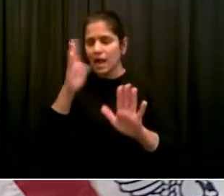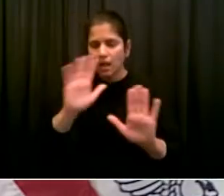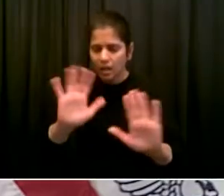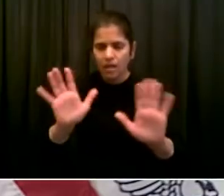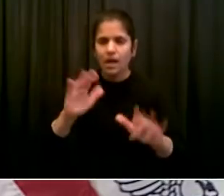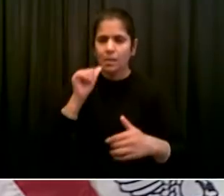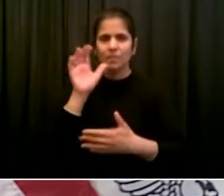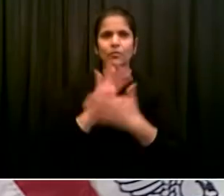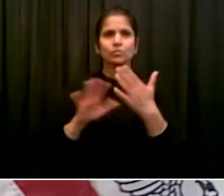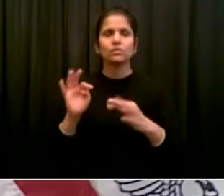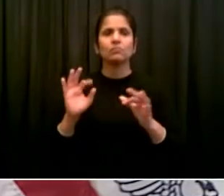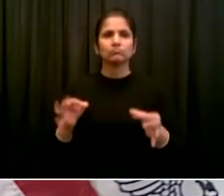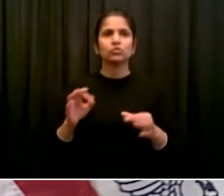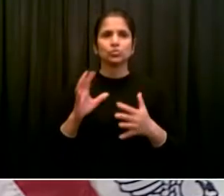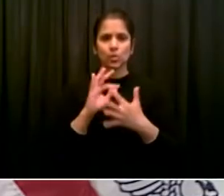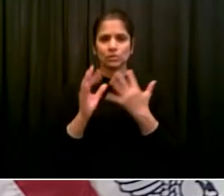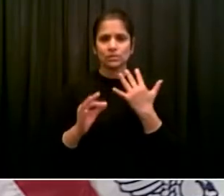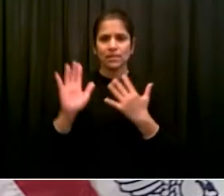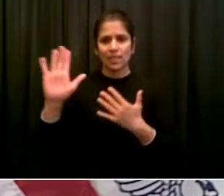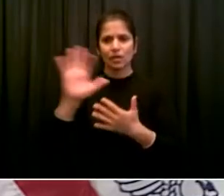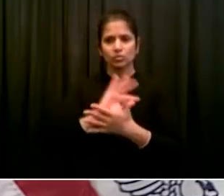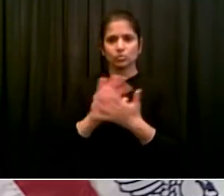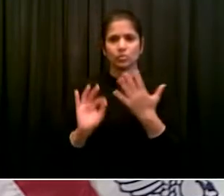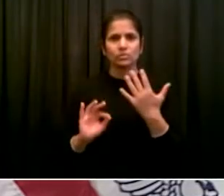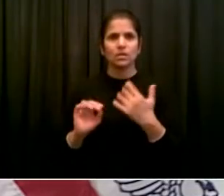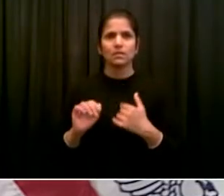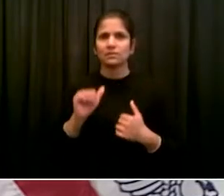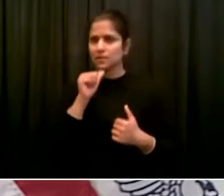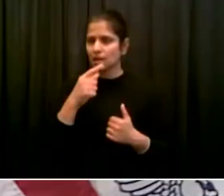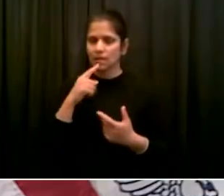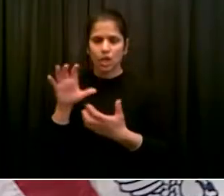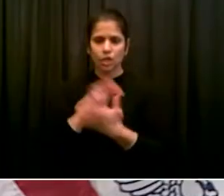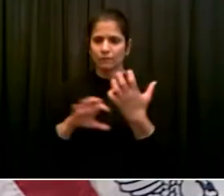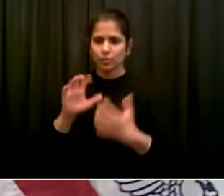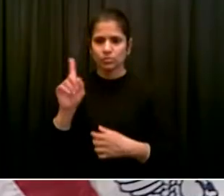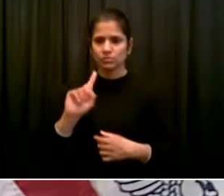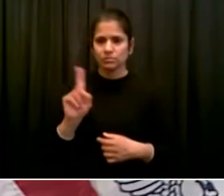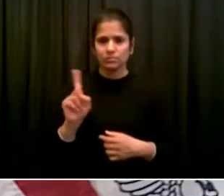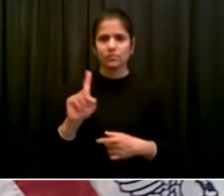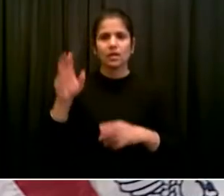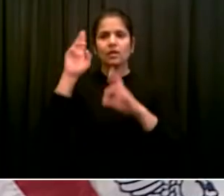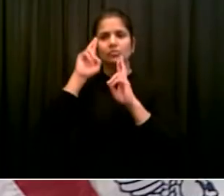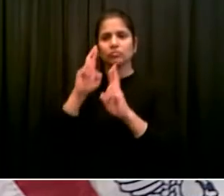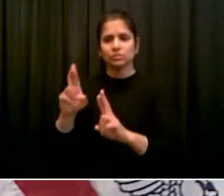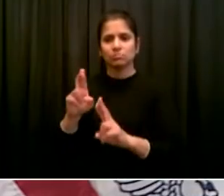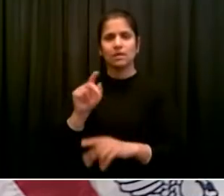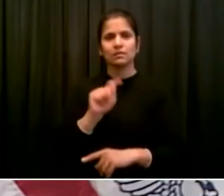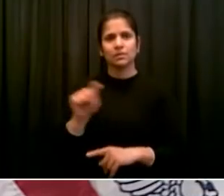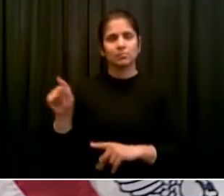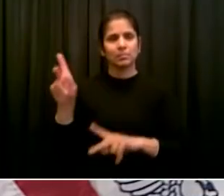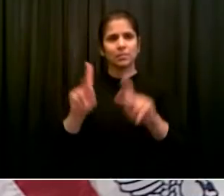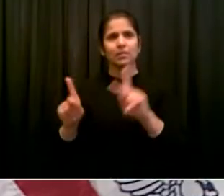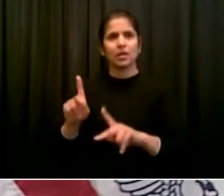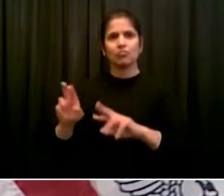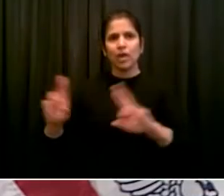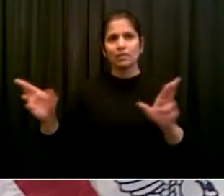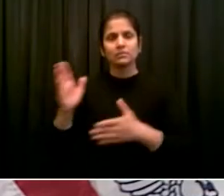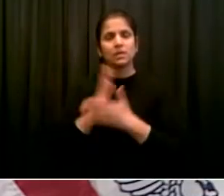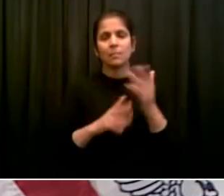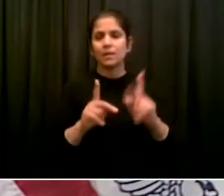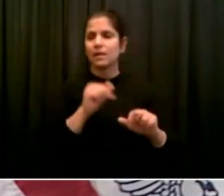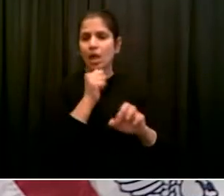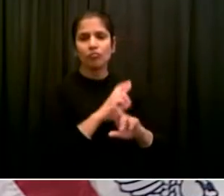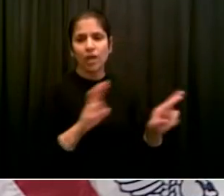choices, brother. People are making choices and respect the fact that some people are ready and some are not. And our job is